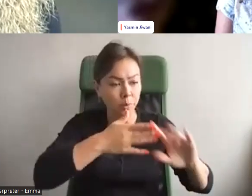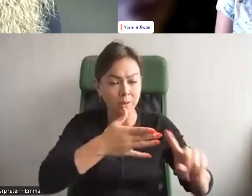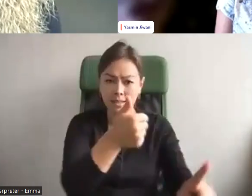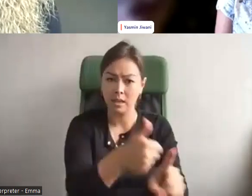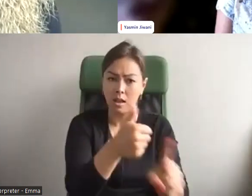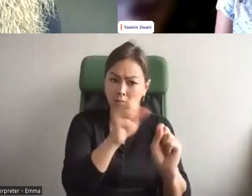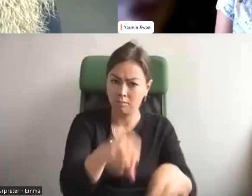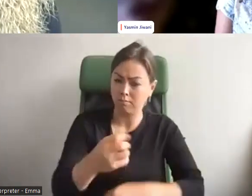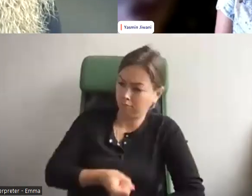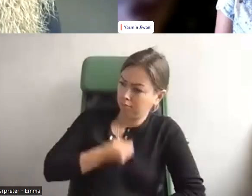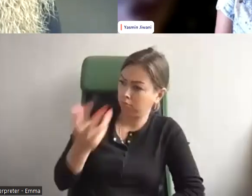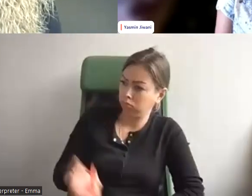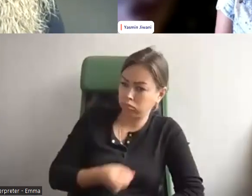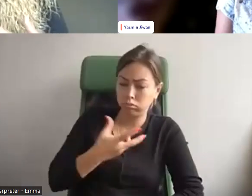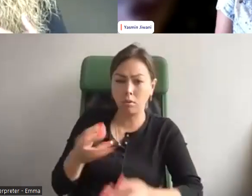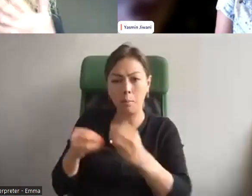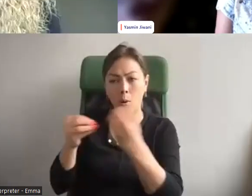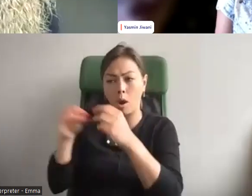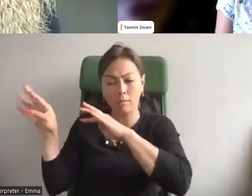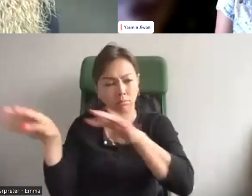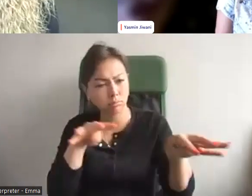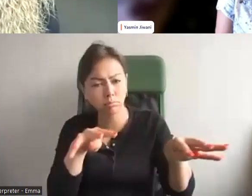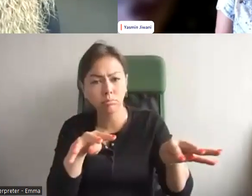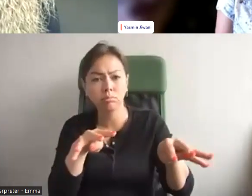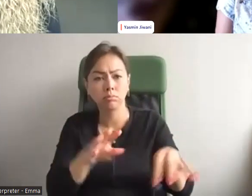that's, you know, being